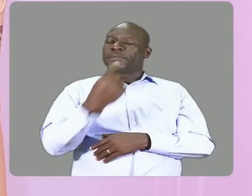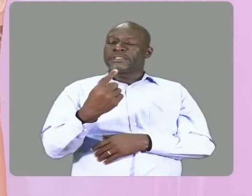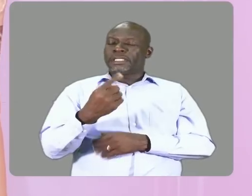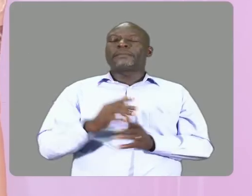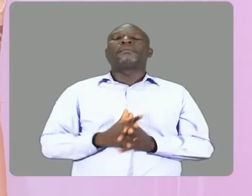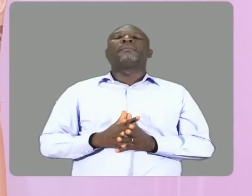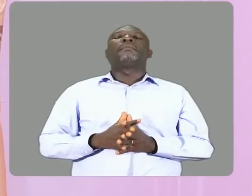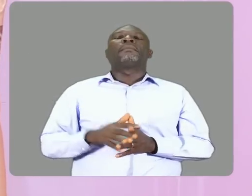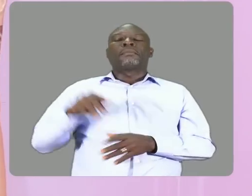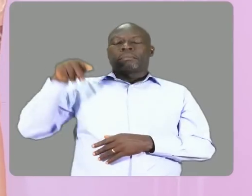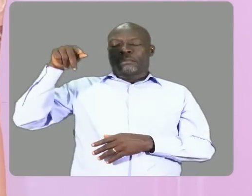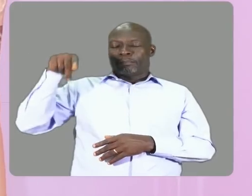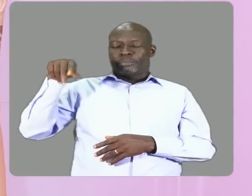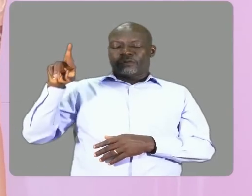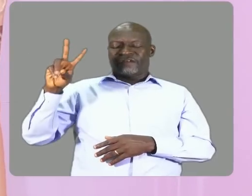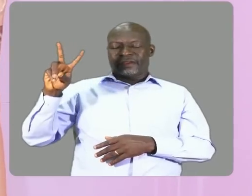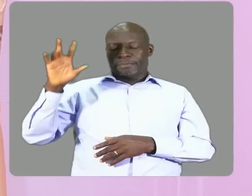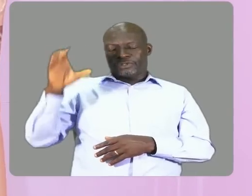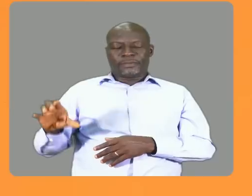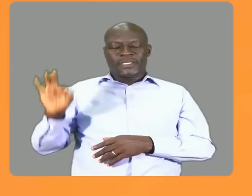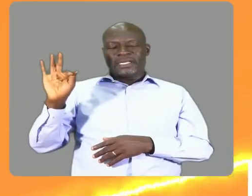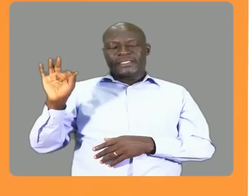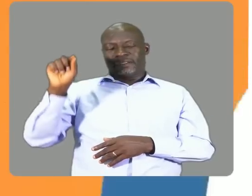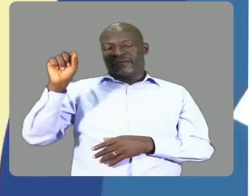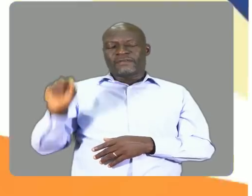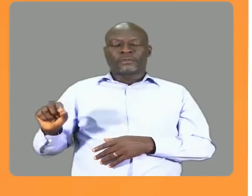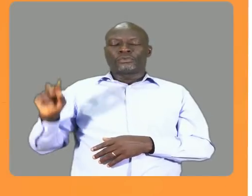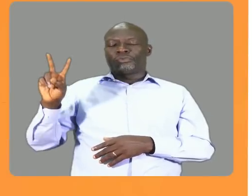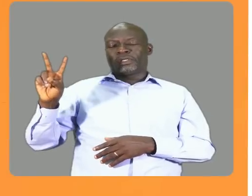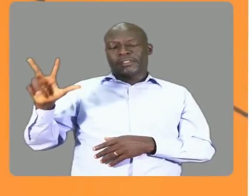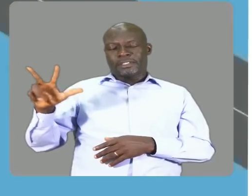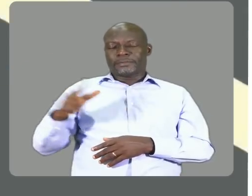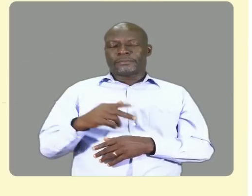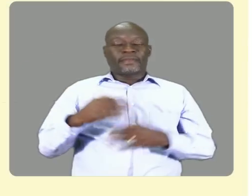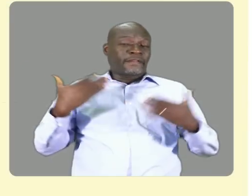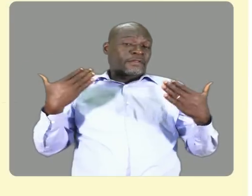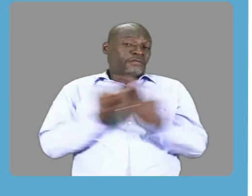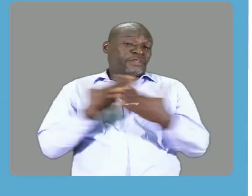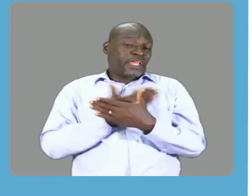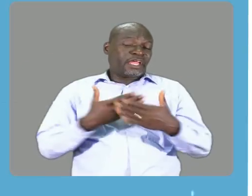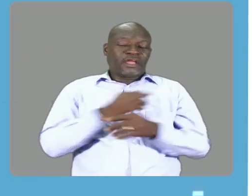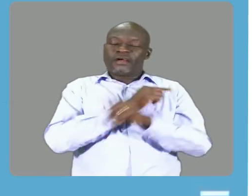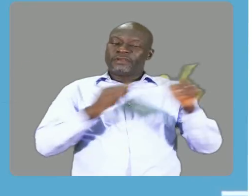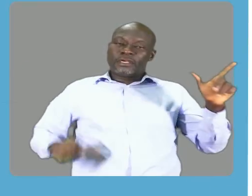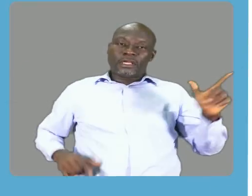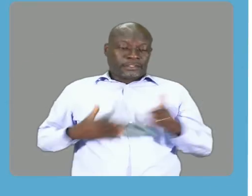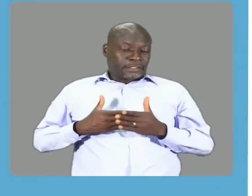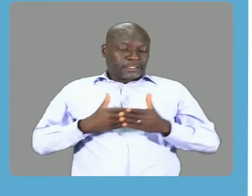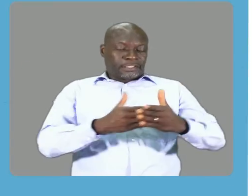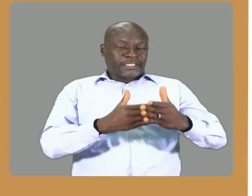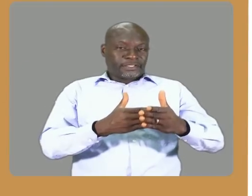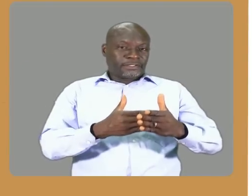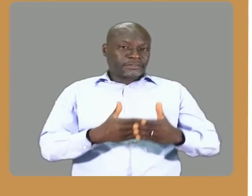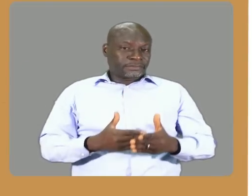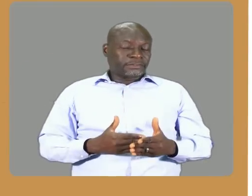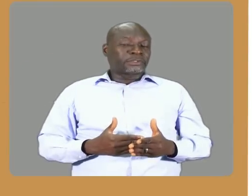se proverbs 19 and verse 23 the fear of the lord leads to life